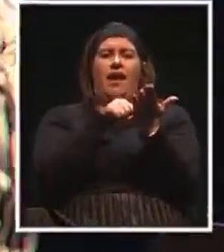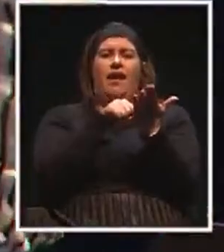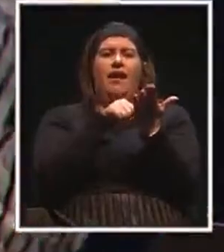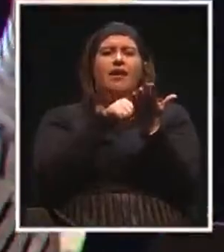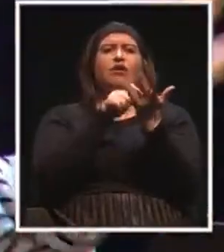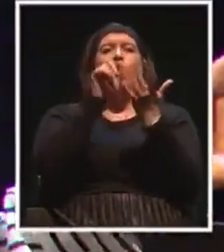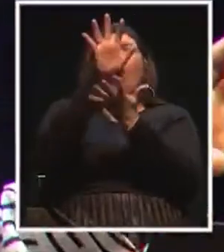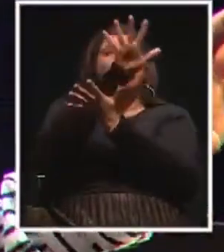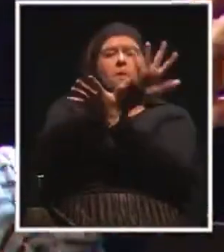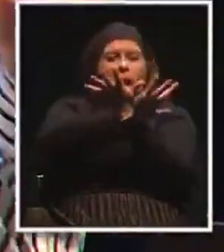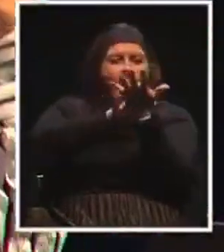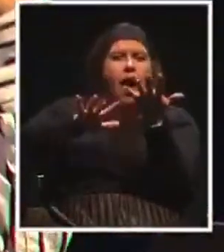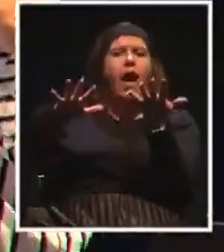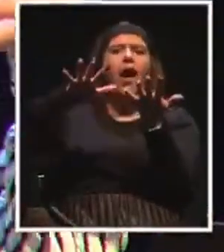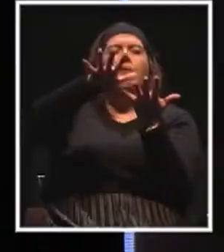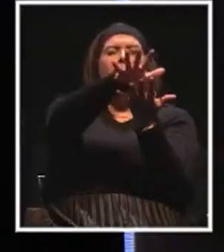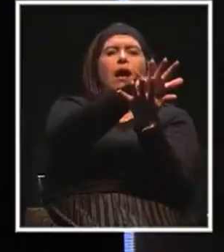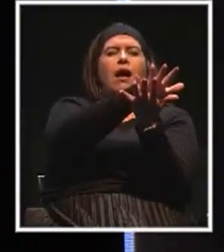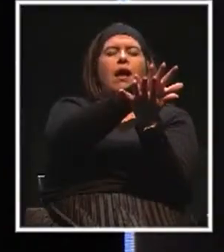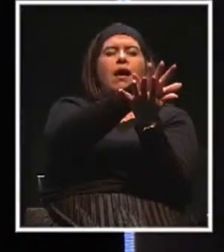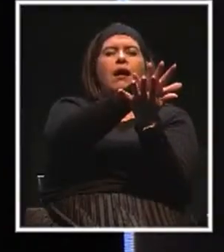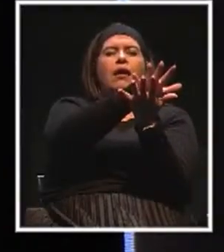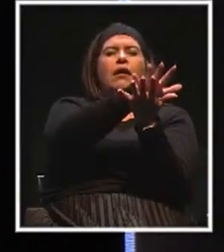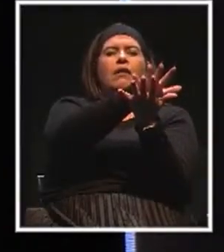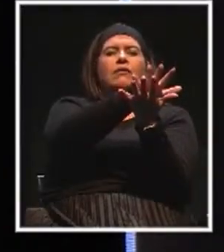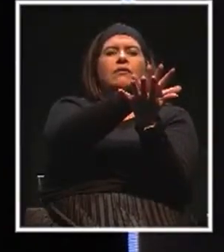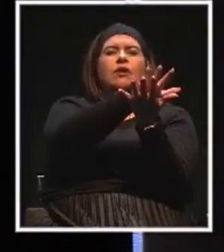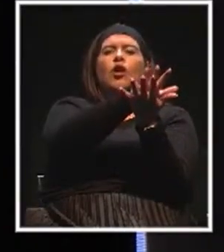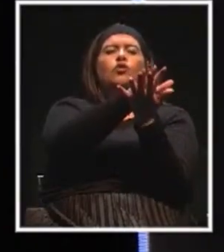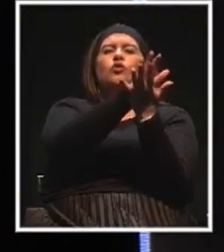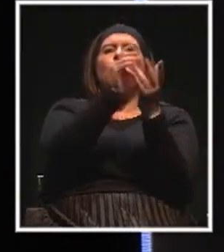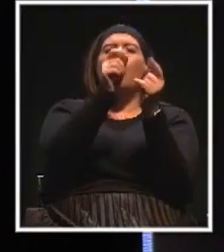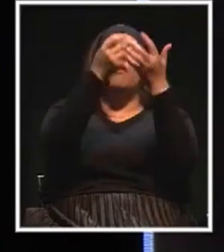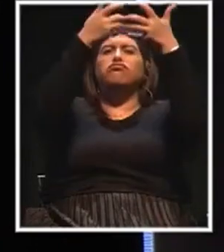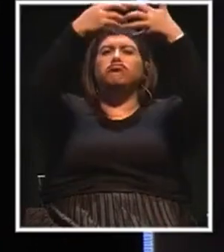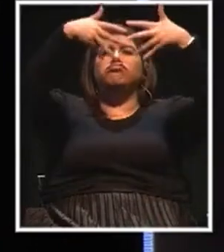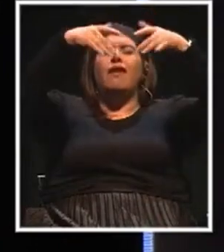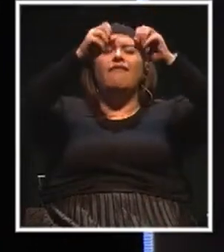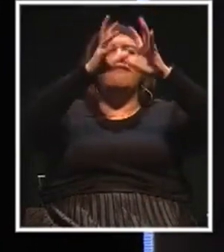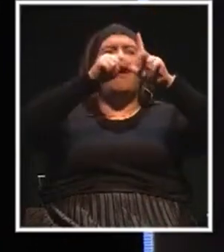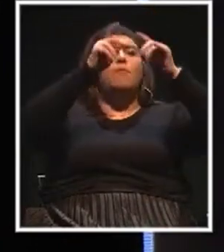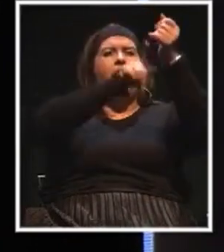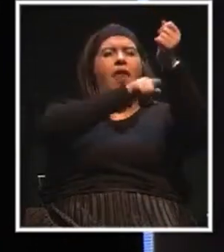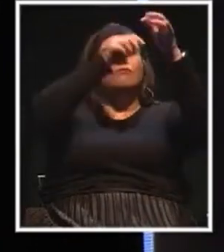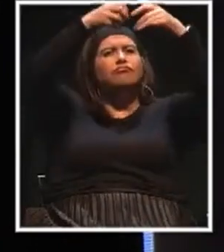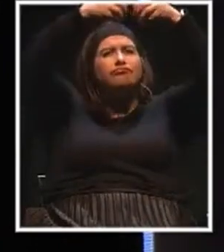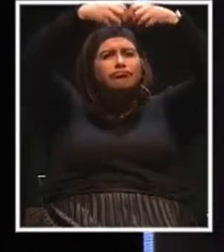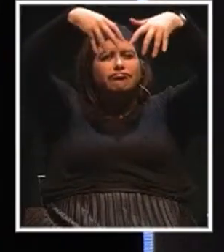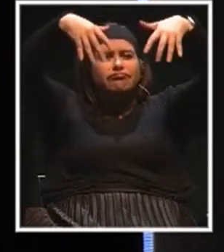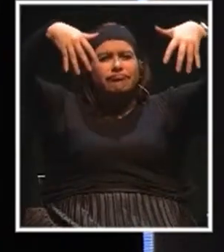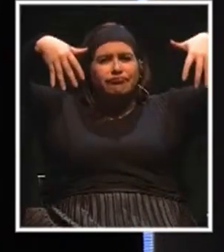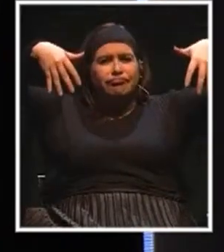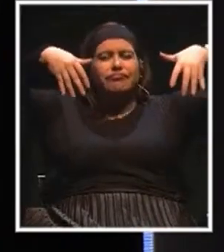with these family trees, and we're going to build what would then later become known